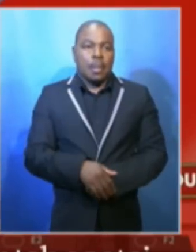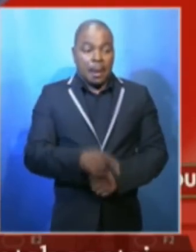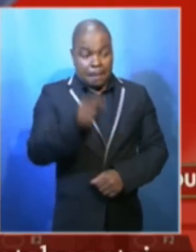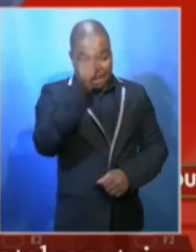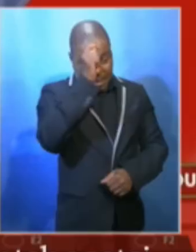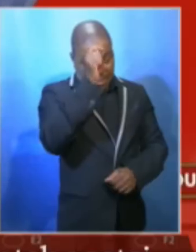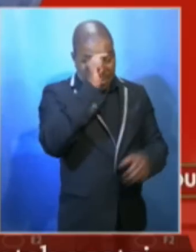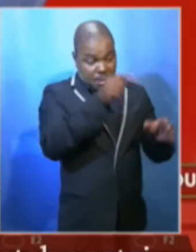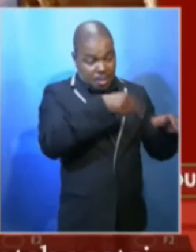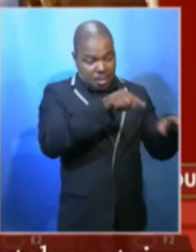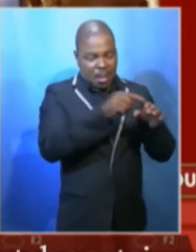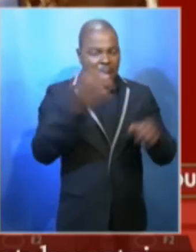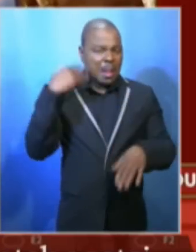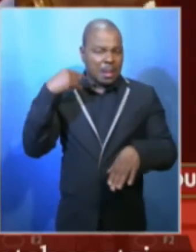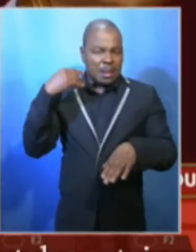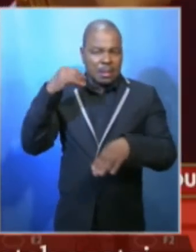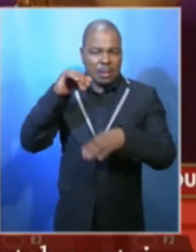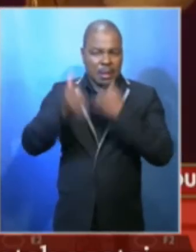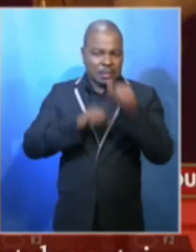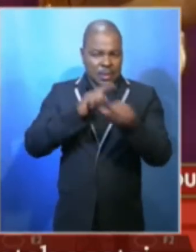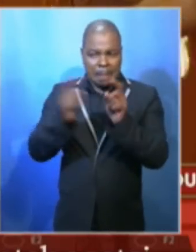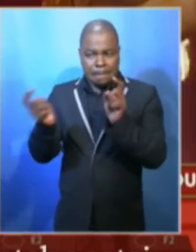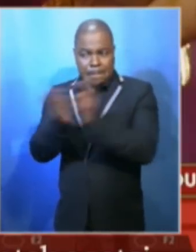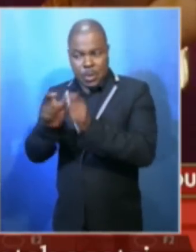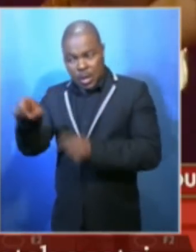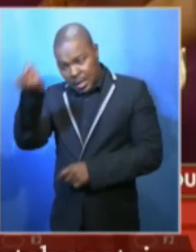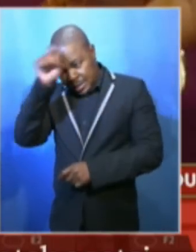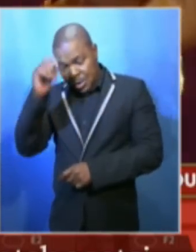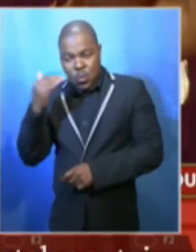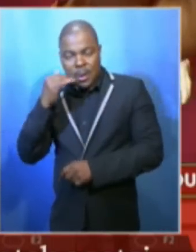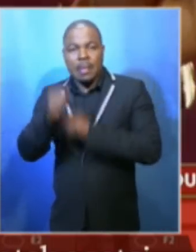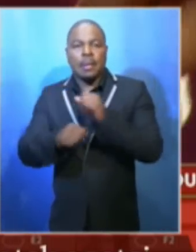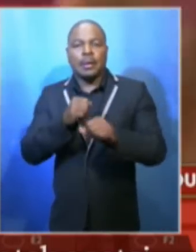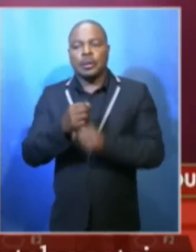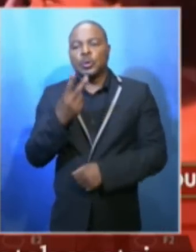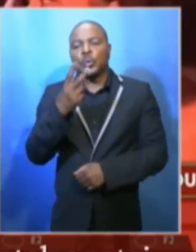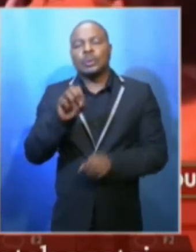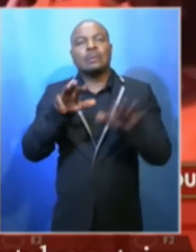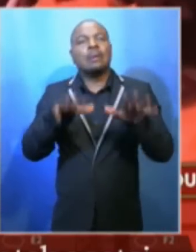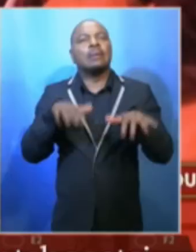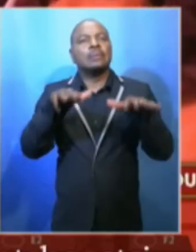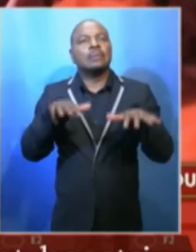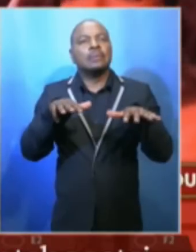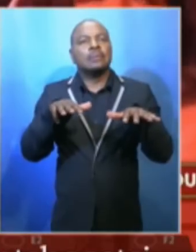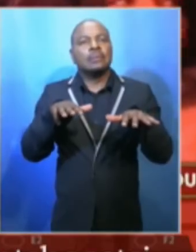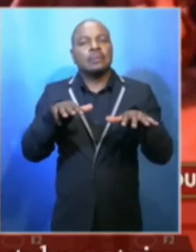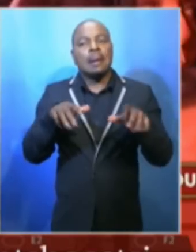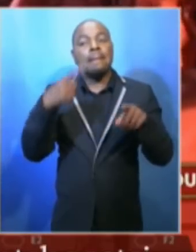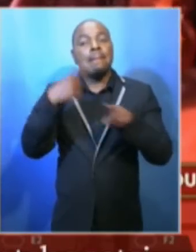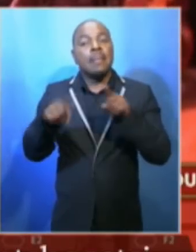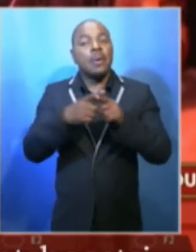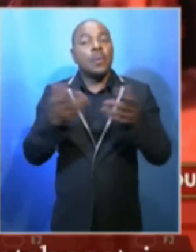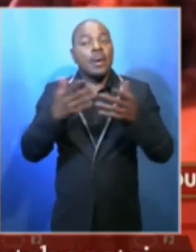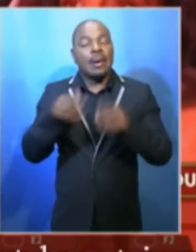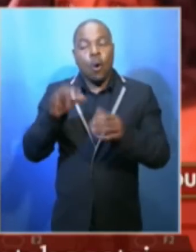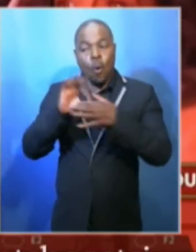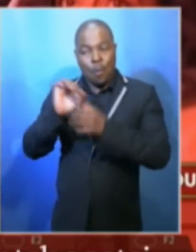le Egipto e be e le ka ngwaga wa 2019 tournamenteng yeo e bego e ralokwa ka